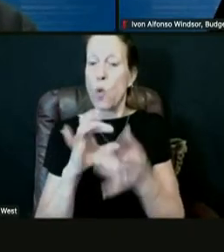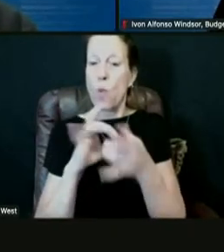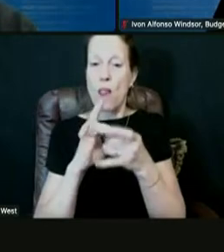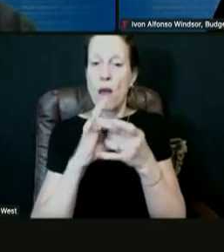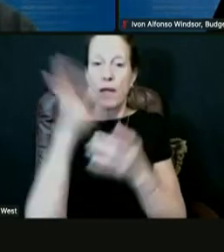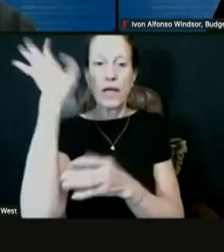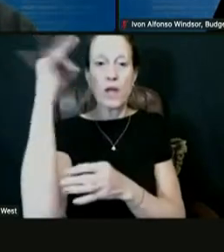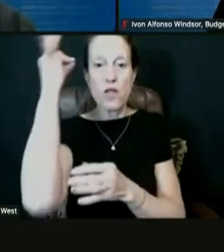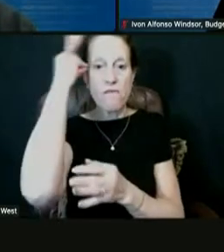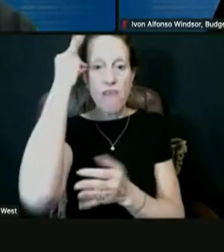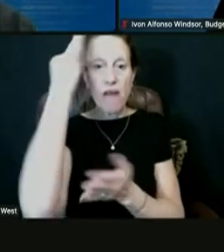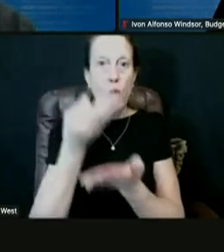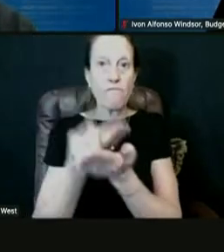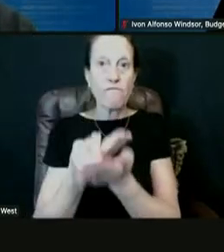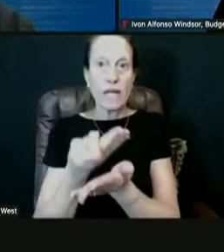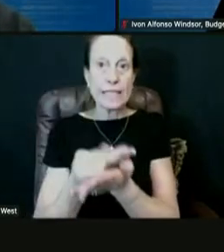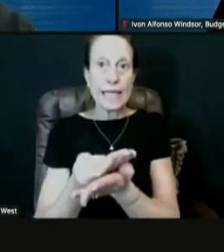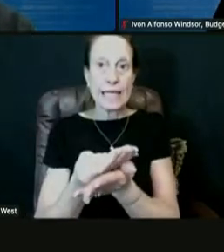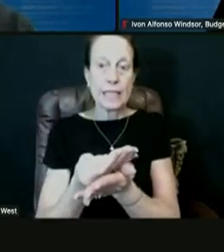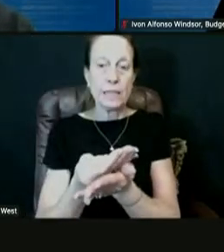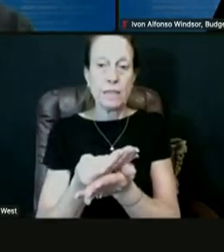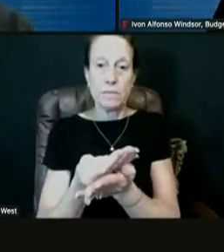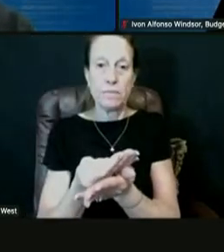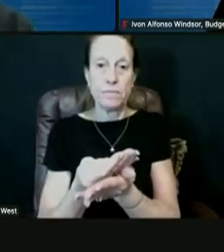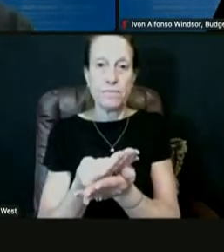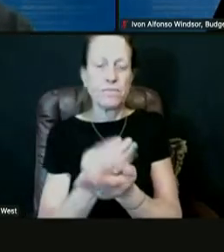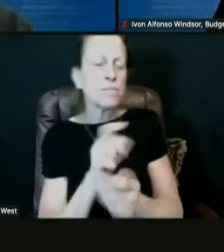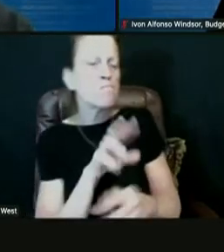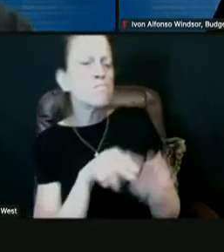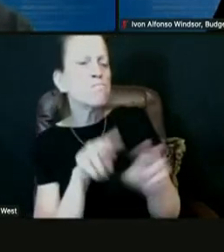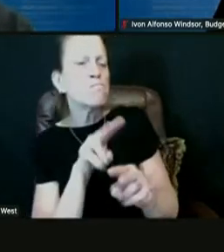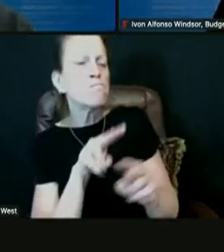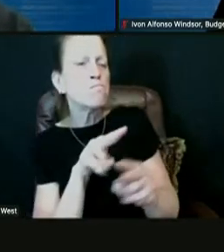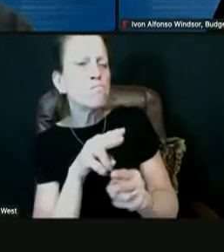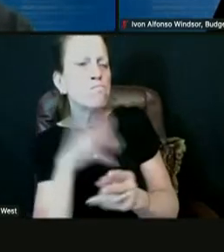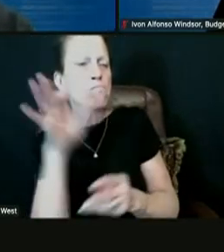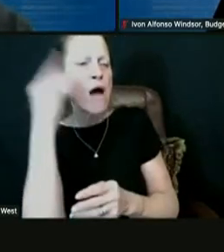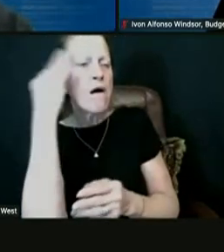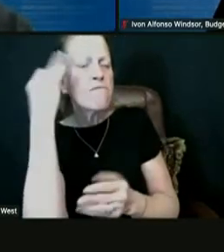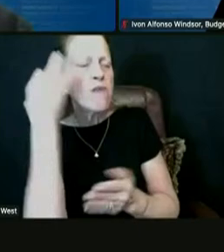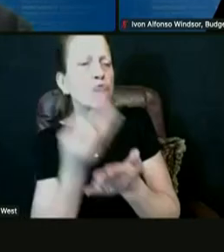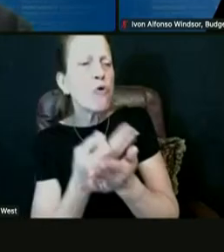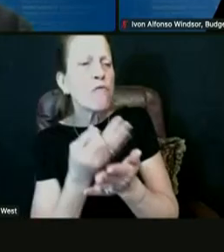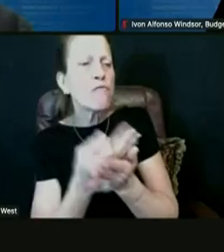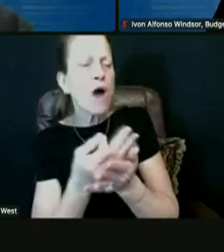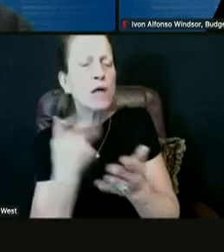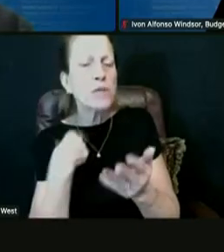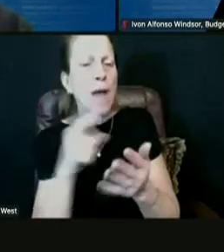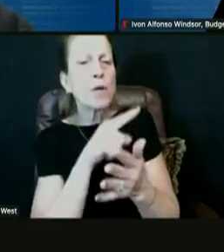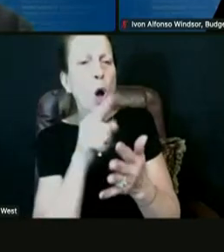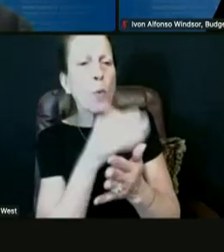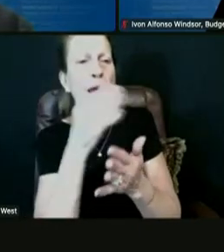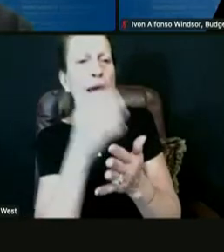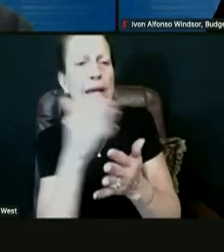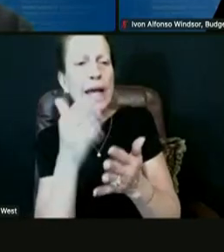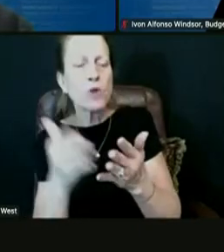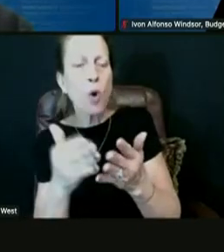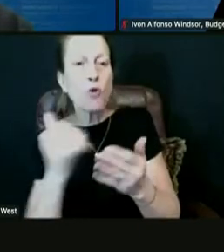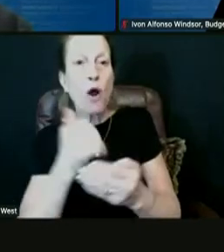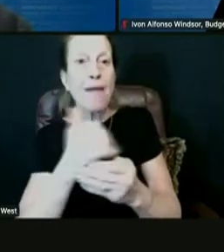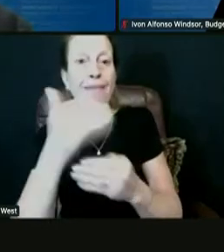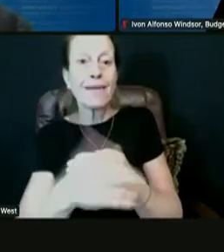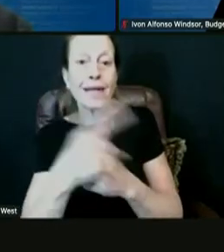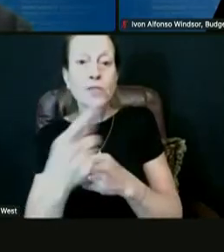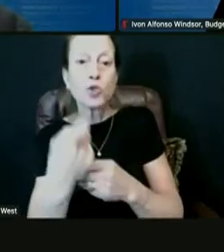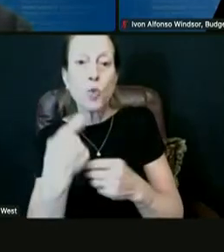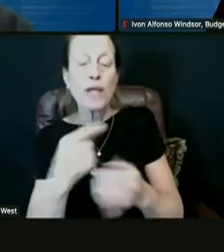one? Federal funds. I'm going in order here. The next one I have was about virtual. Well, then absolutely do